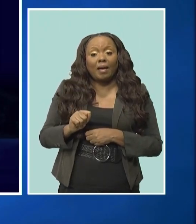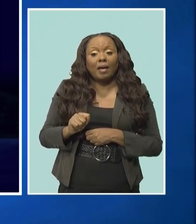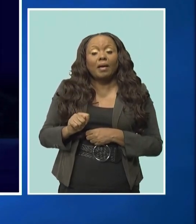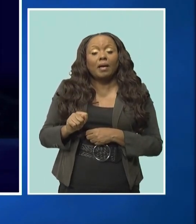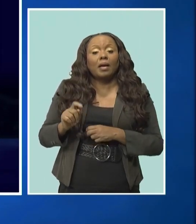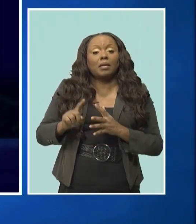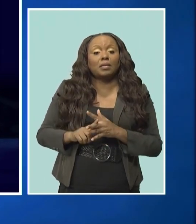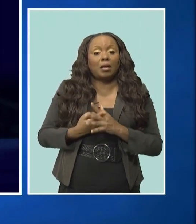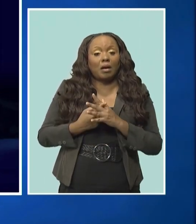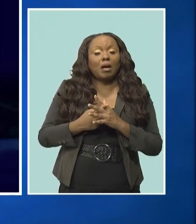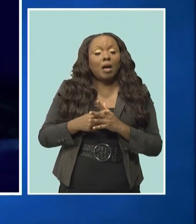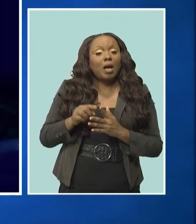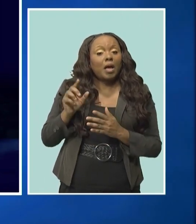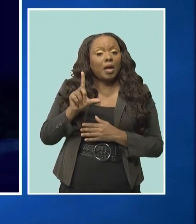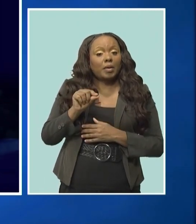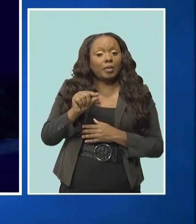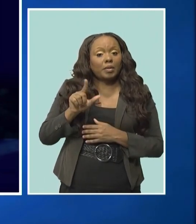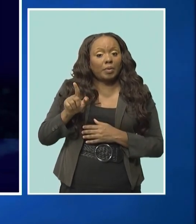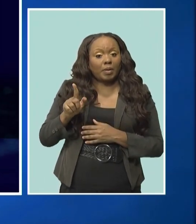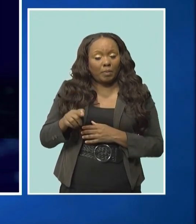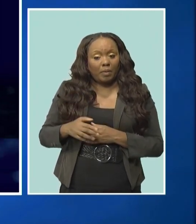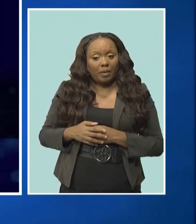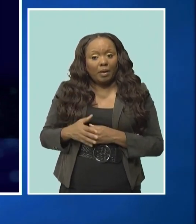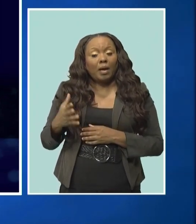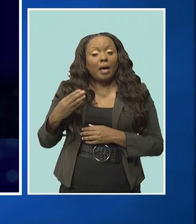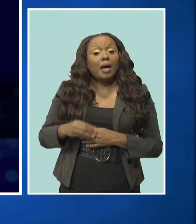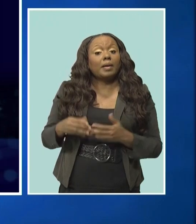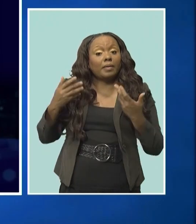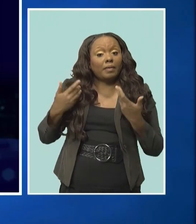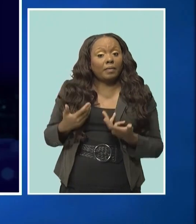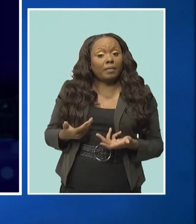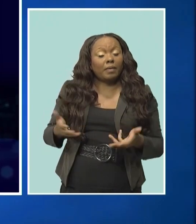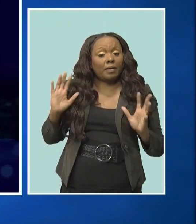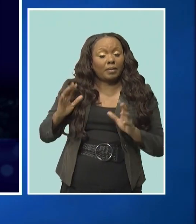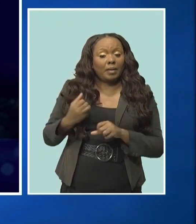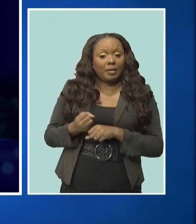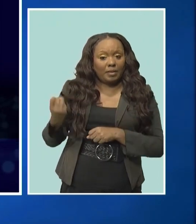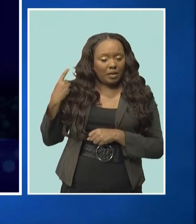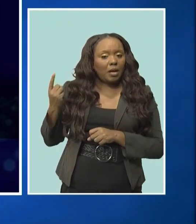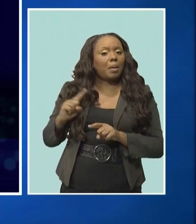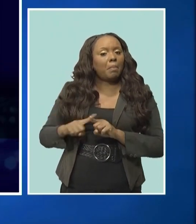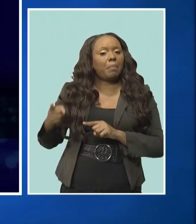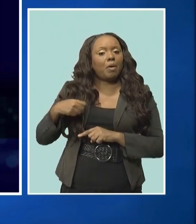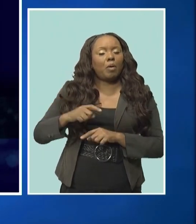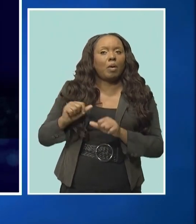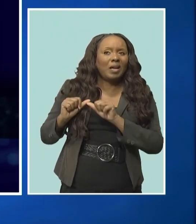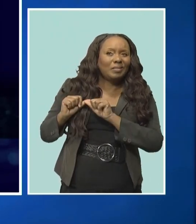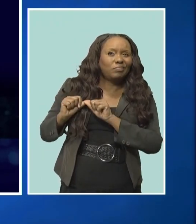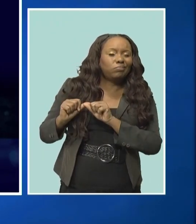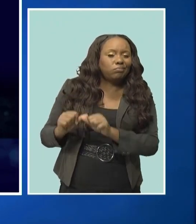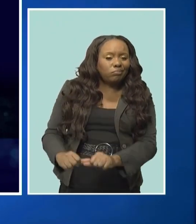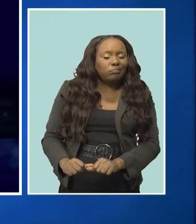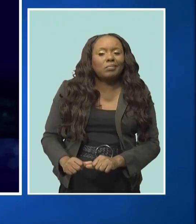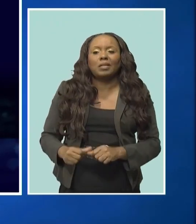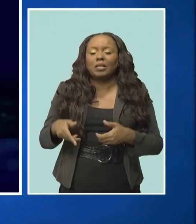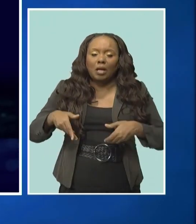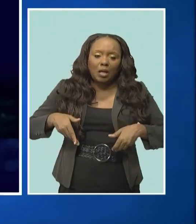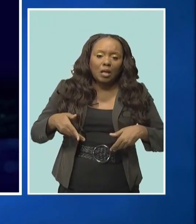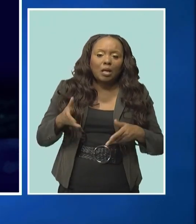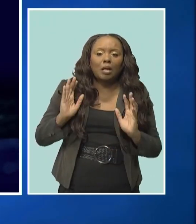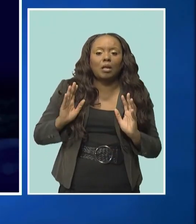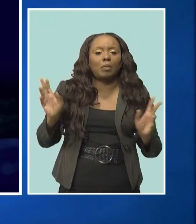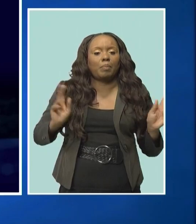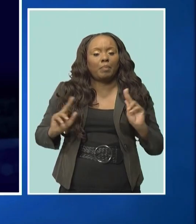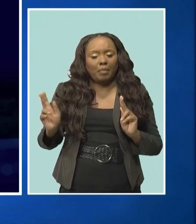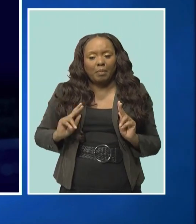March, 2022. We have since then issued several extensions of the transitional period and are about to